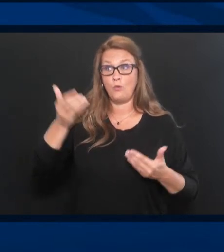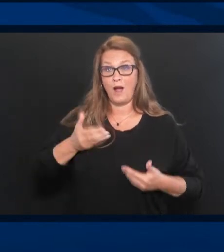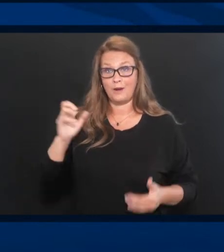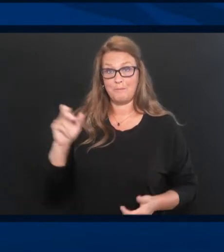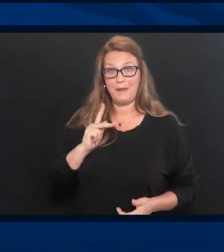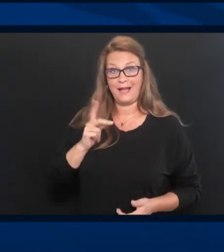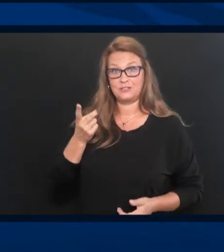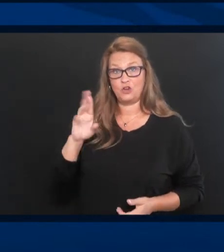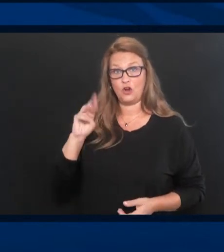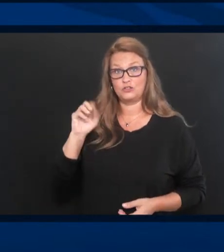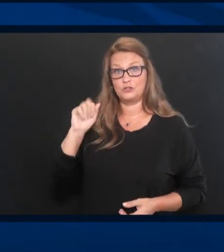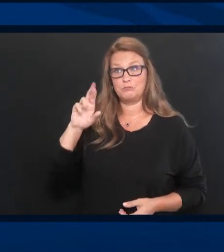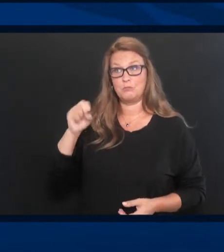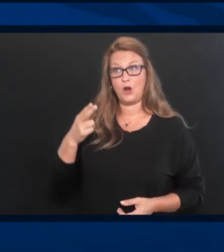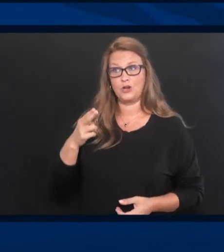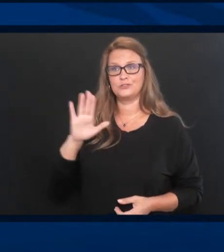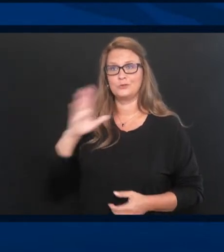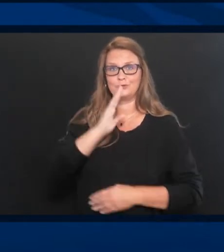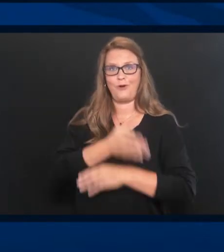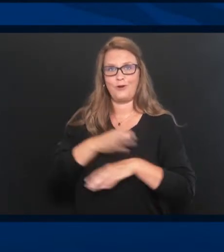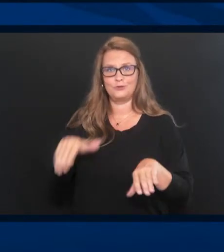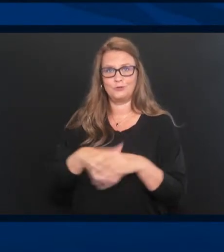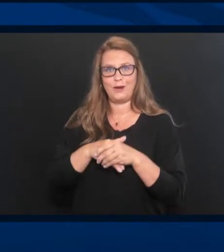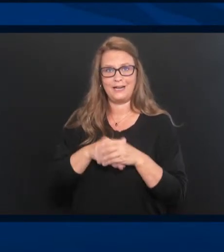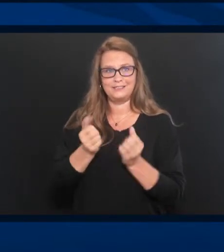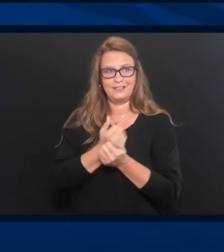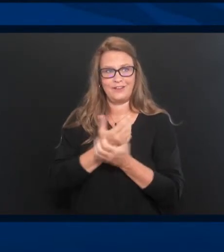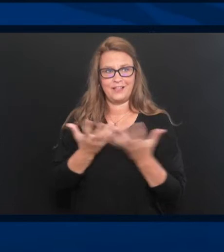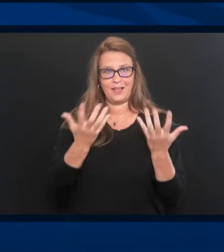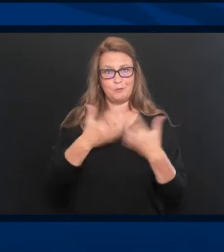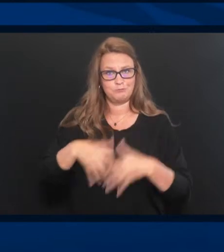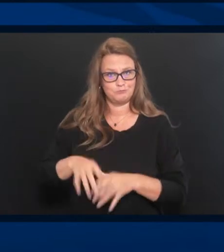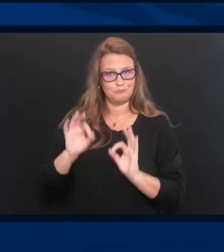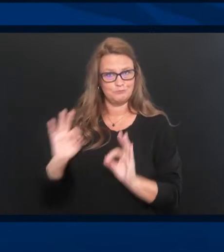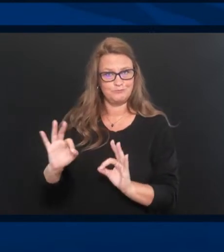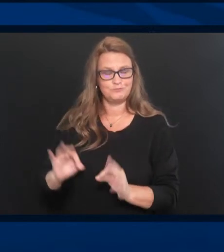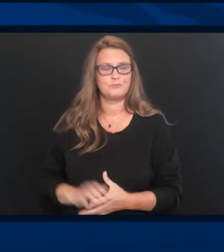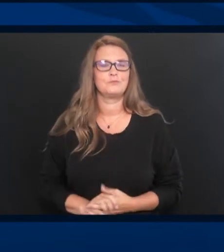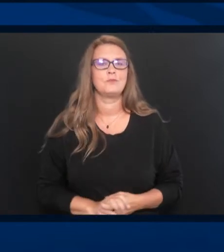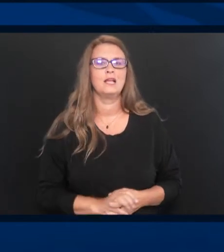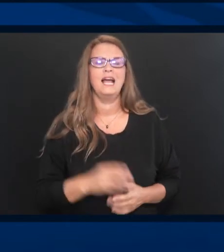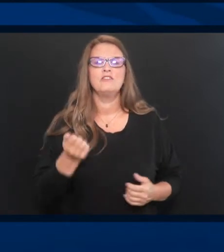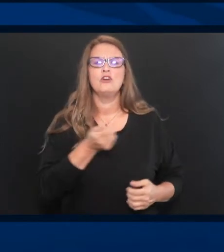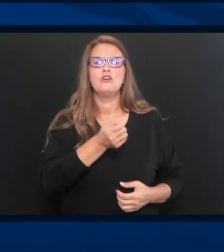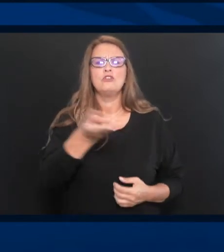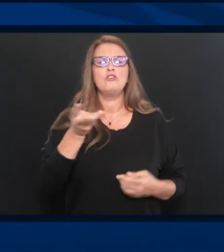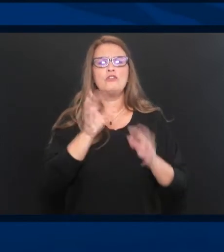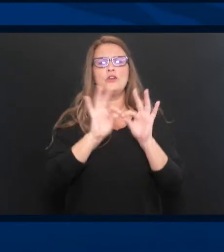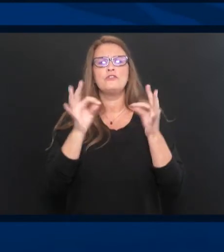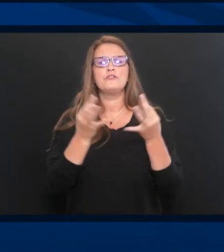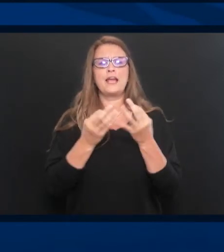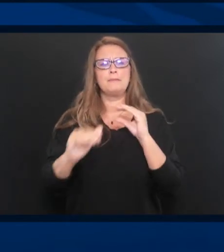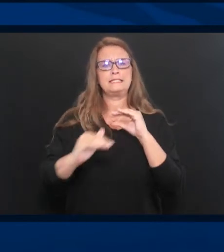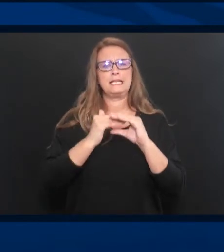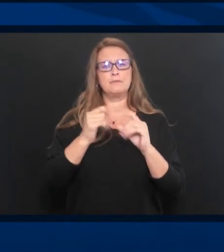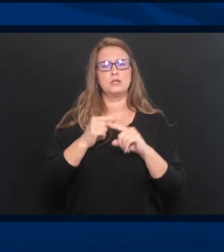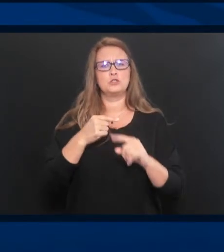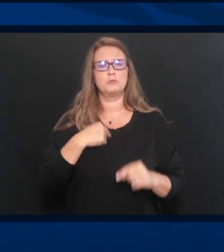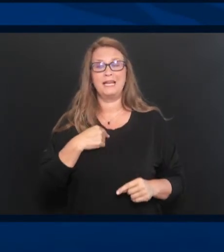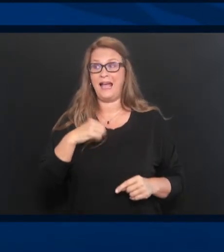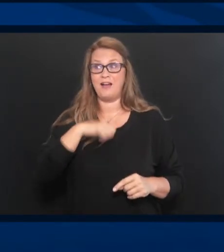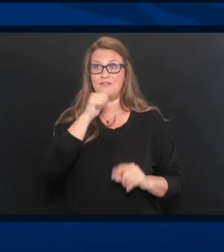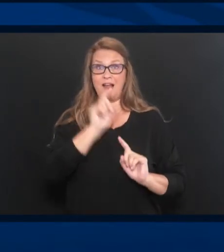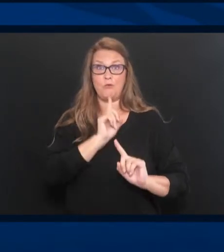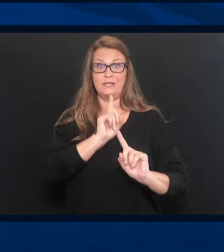well with you and your family. I have a couple of questions for people who've emailed me, and I had not addressed them, and I haven't